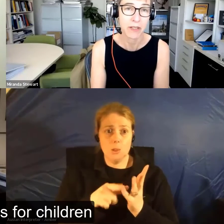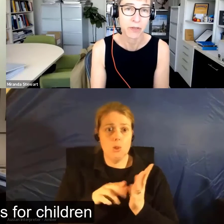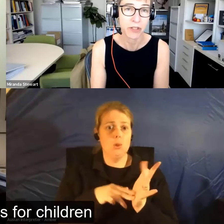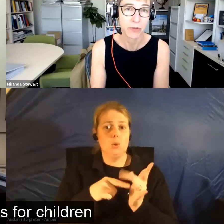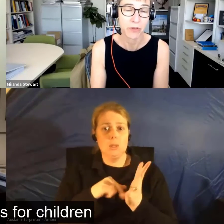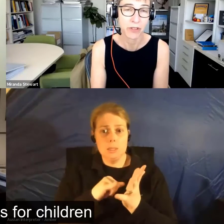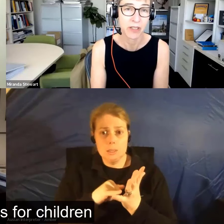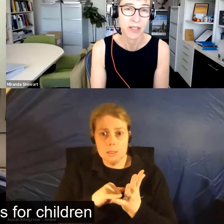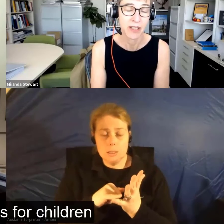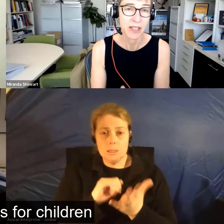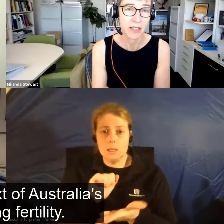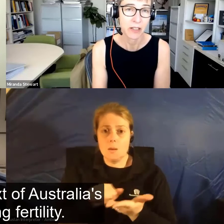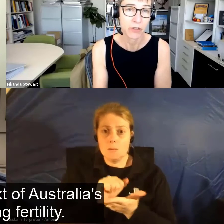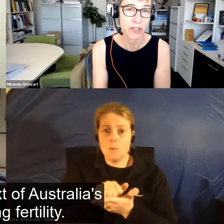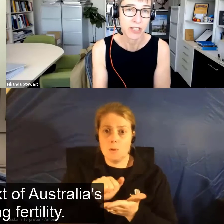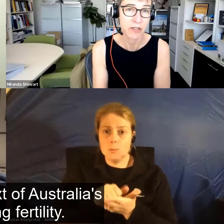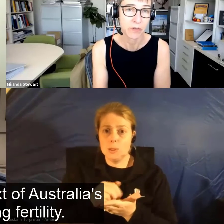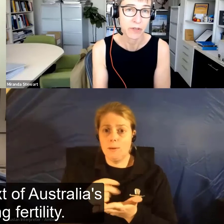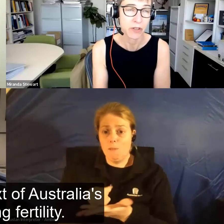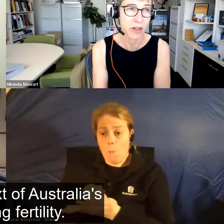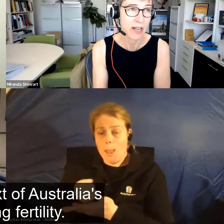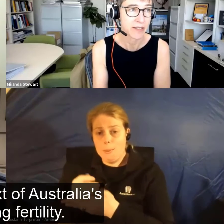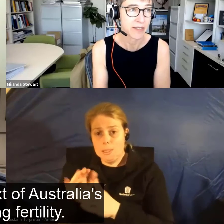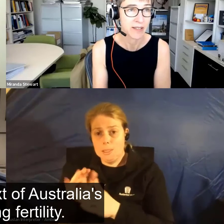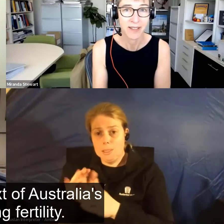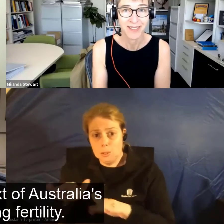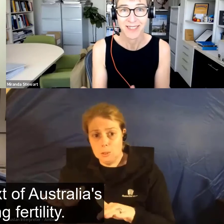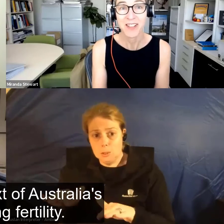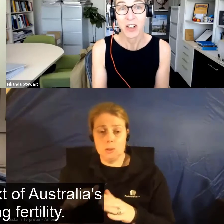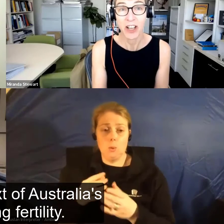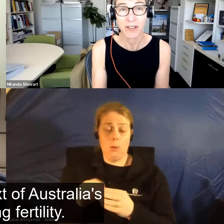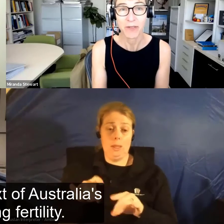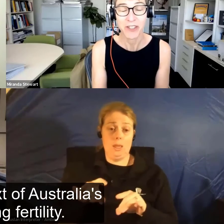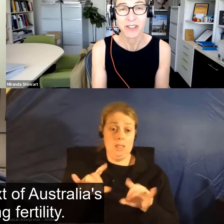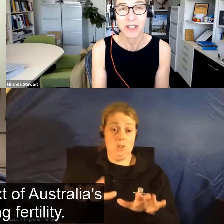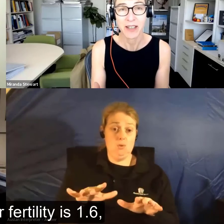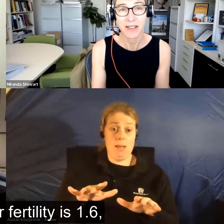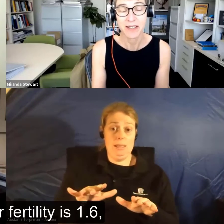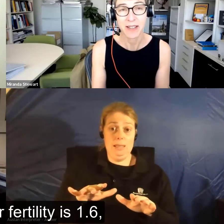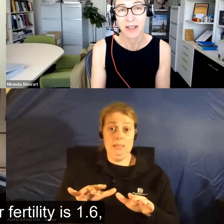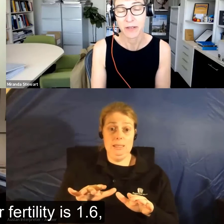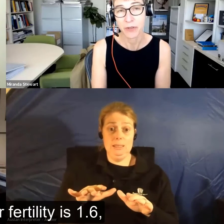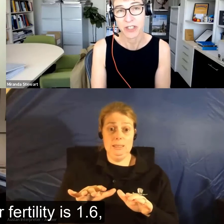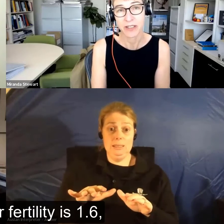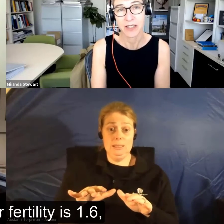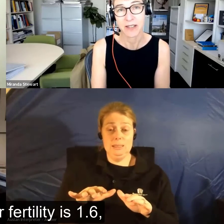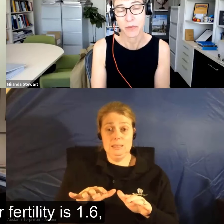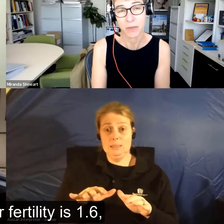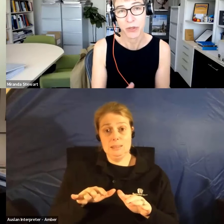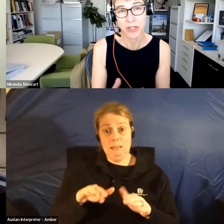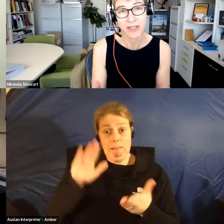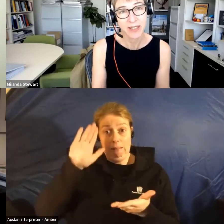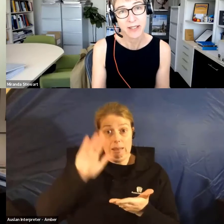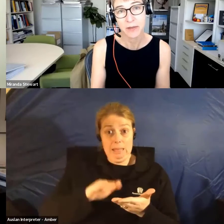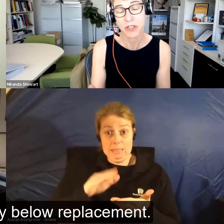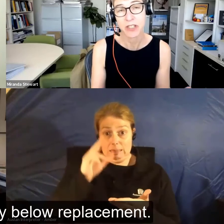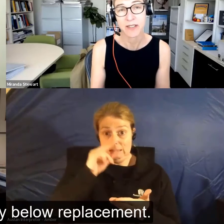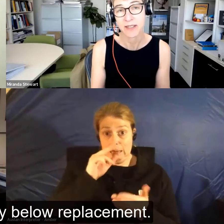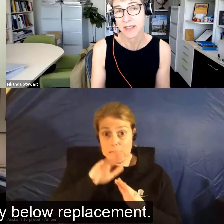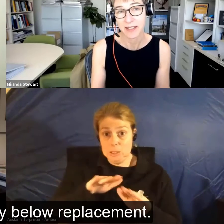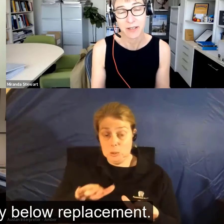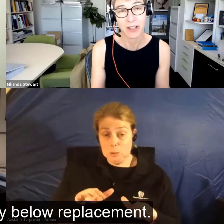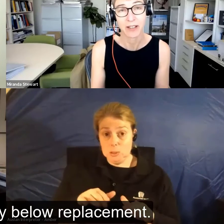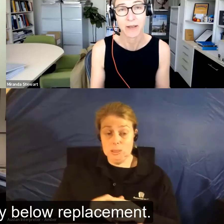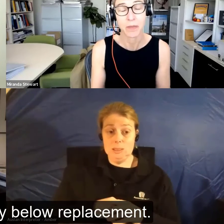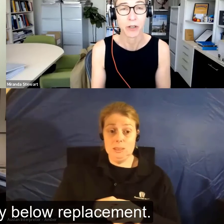of payments for children in the context of Australia's declining fertility. As I said, our fertility is 1.6, which